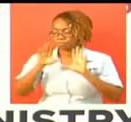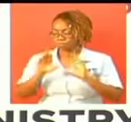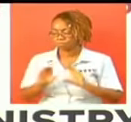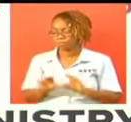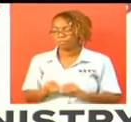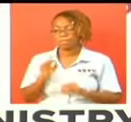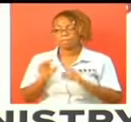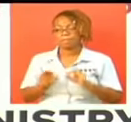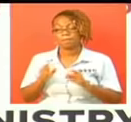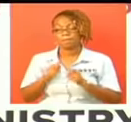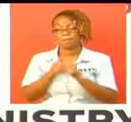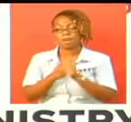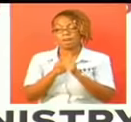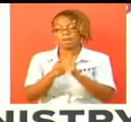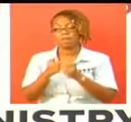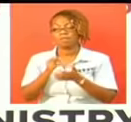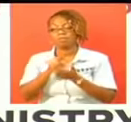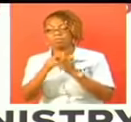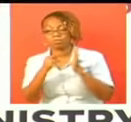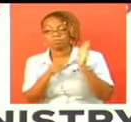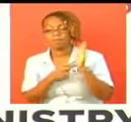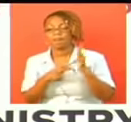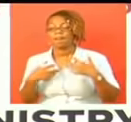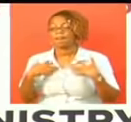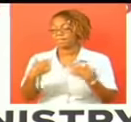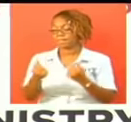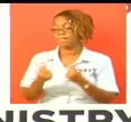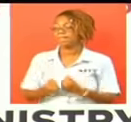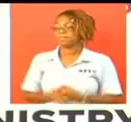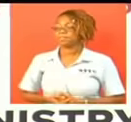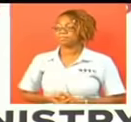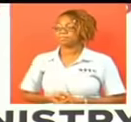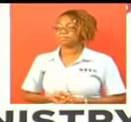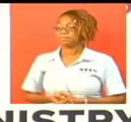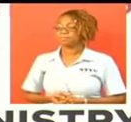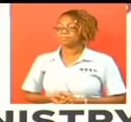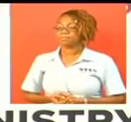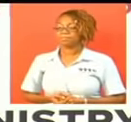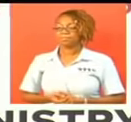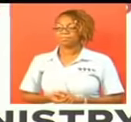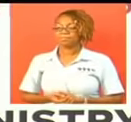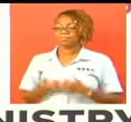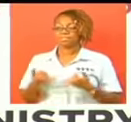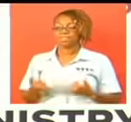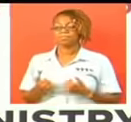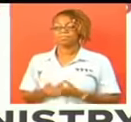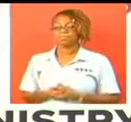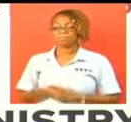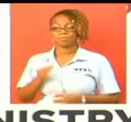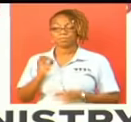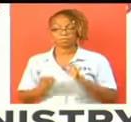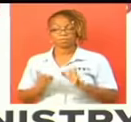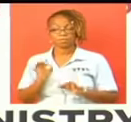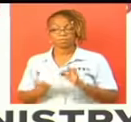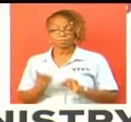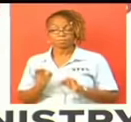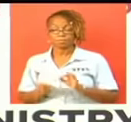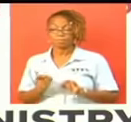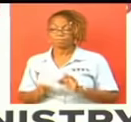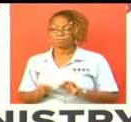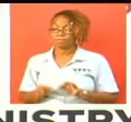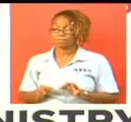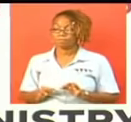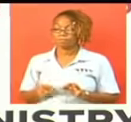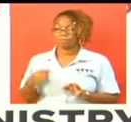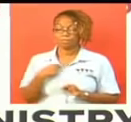available, additional strategies will be made public for reaching out to those who have not yet been reached. There are several things in play at the